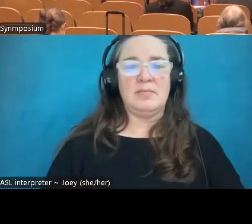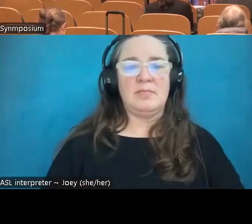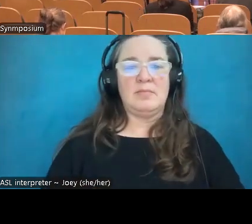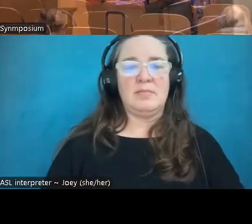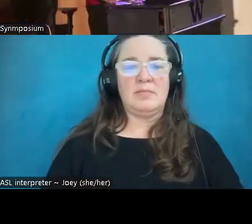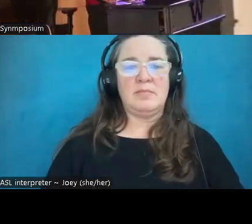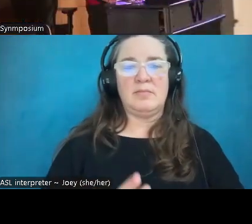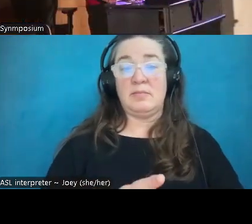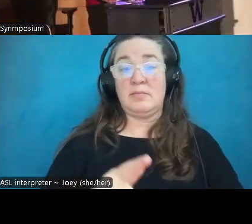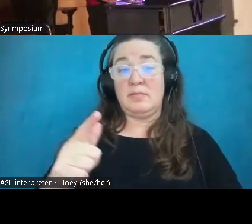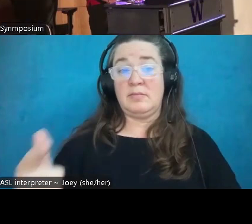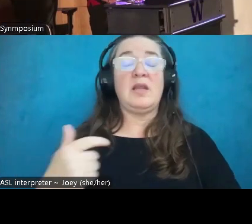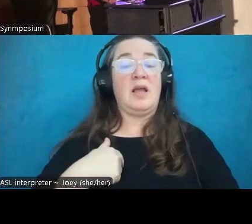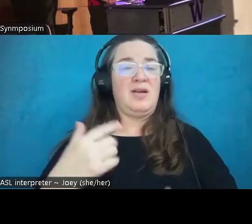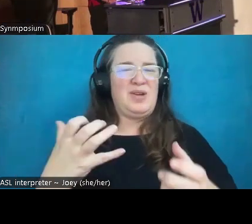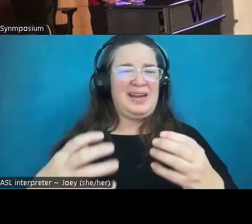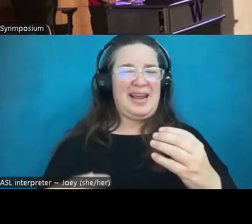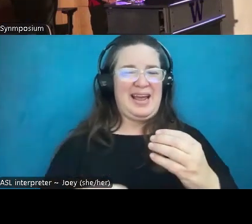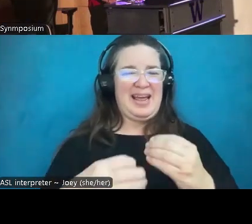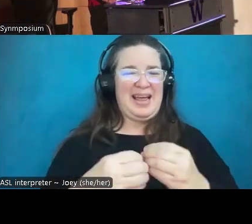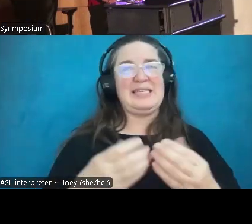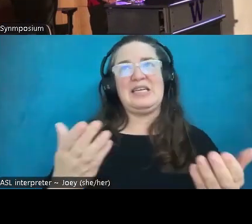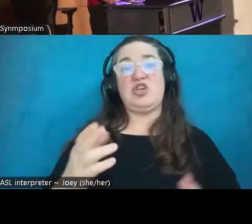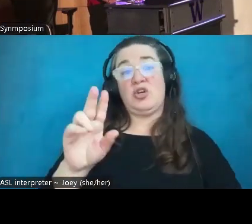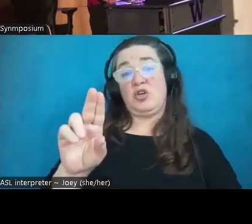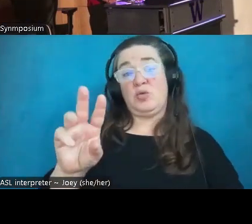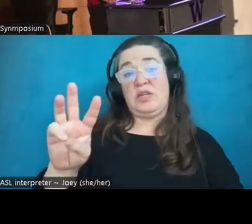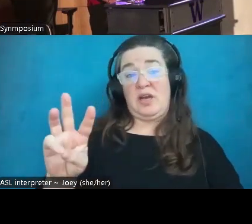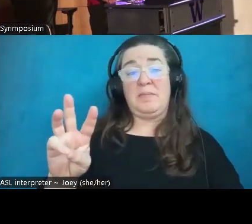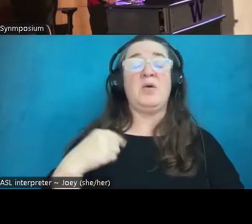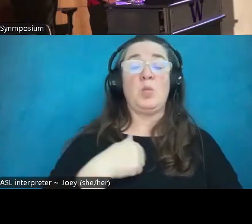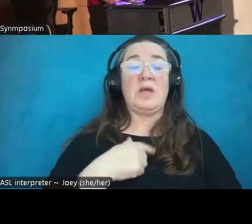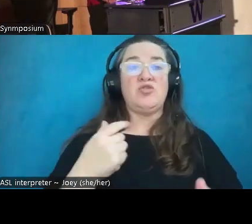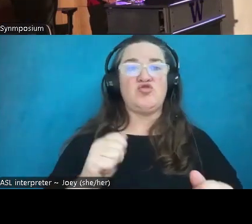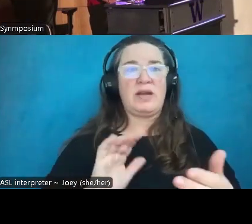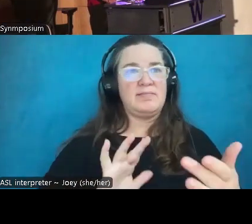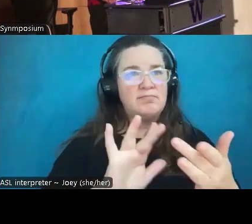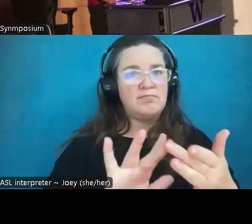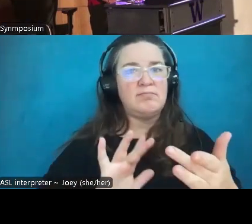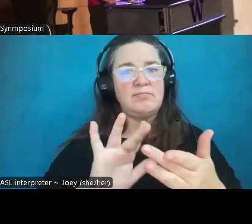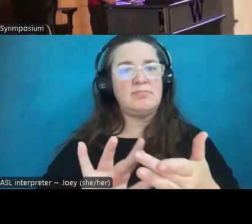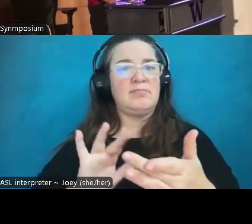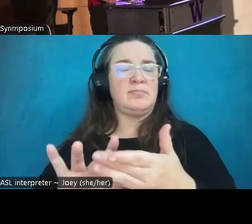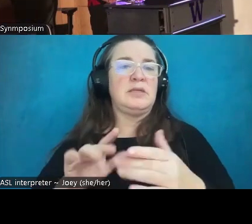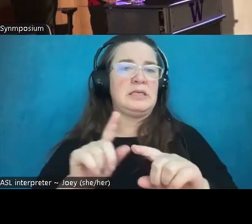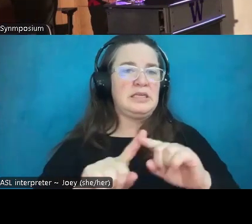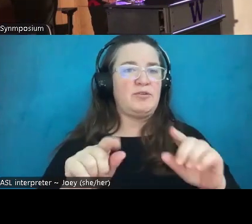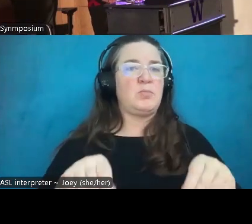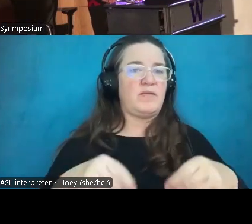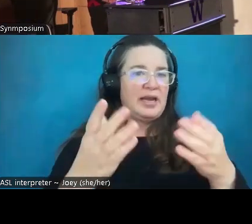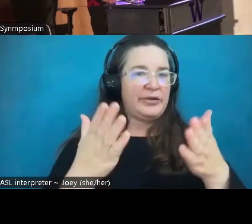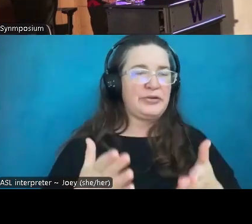that at the University of Washington, we are really trying to reach out to providers and offer multiple opportunities for